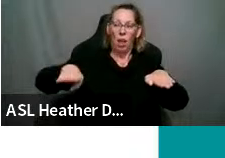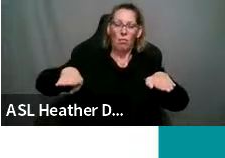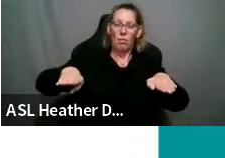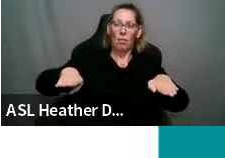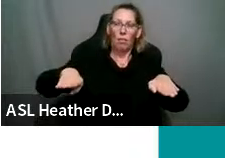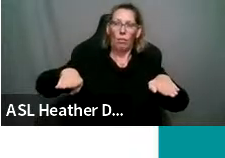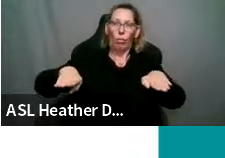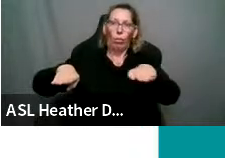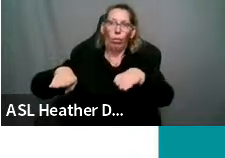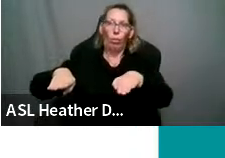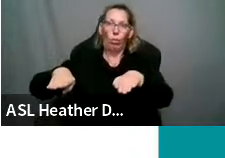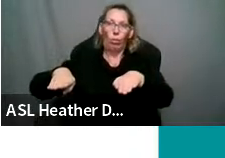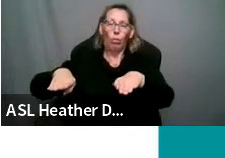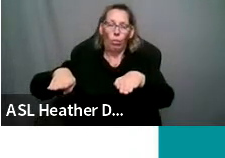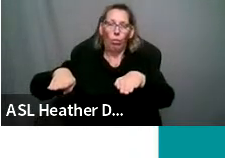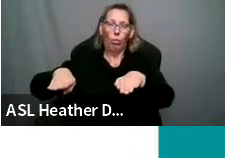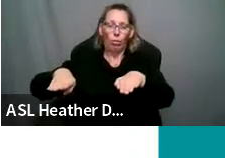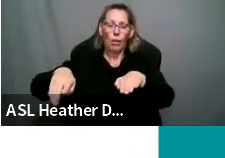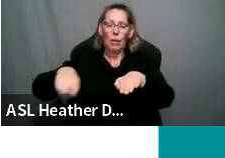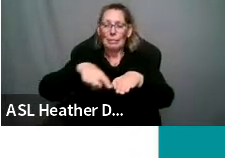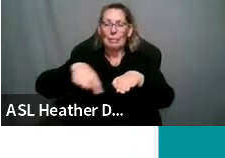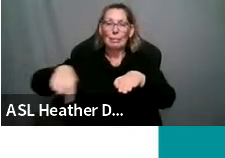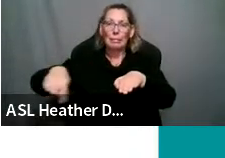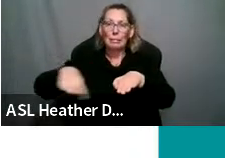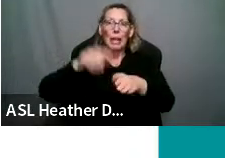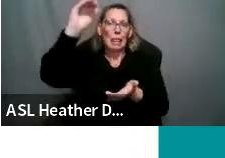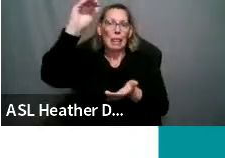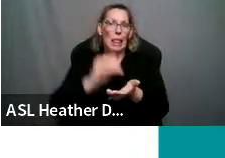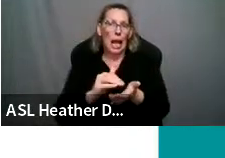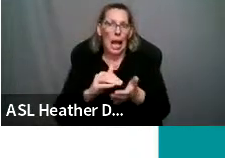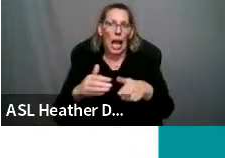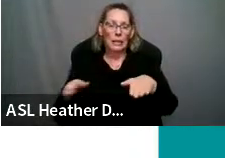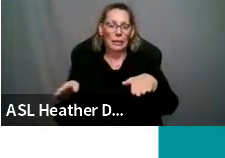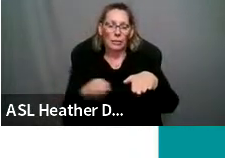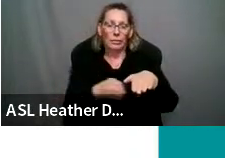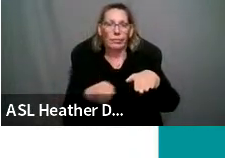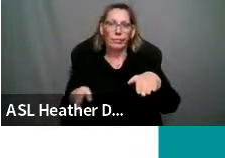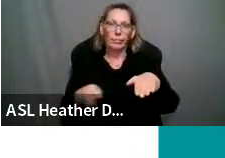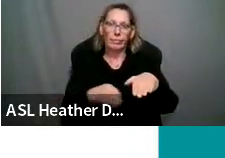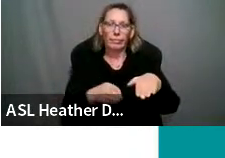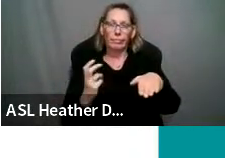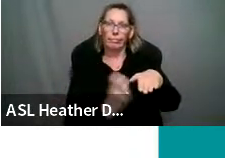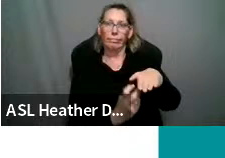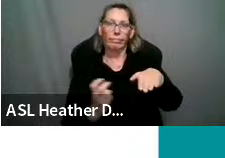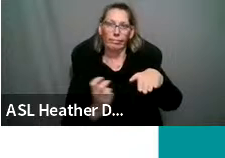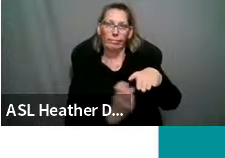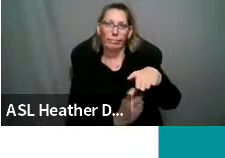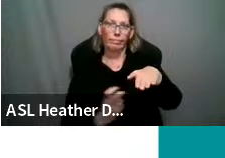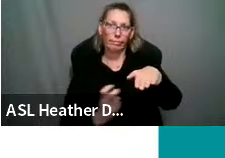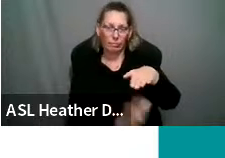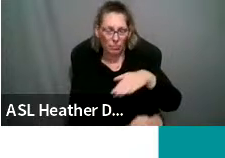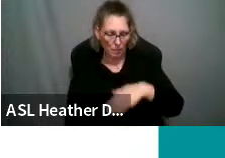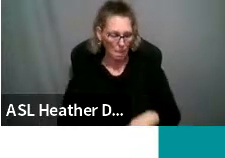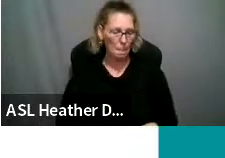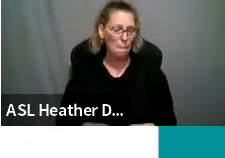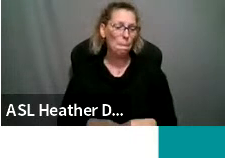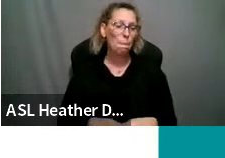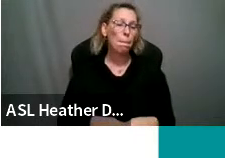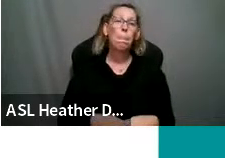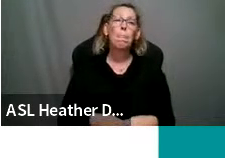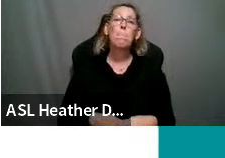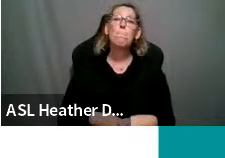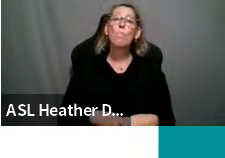shorter distance between the 2 bridges that most vessels must transit through. The fixed